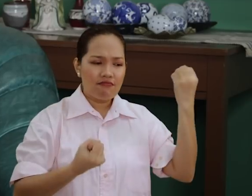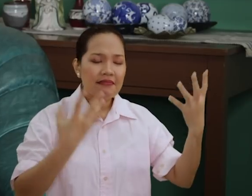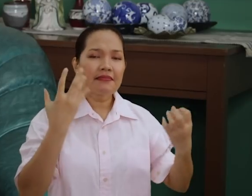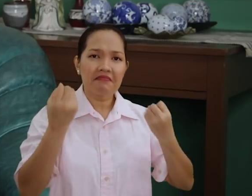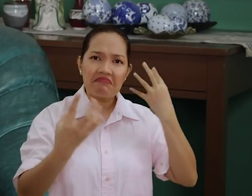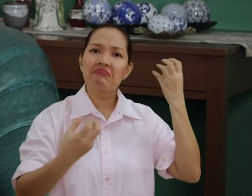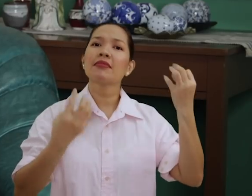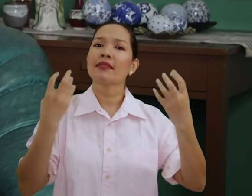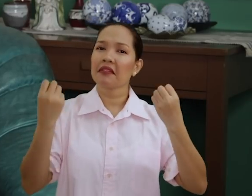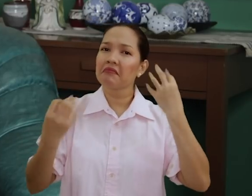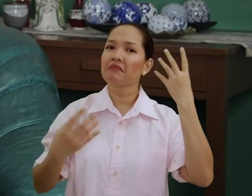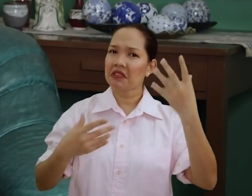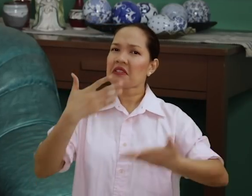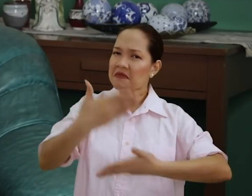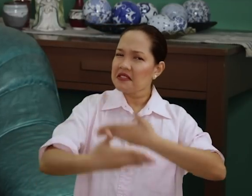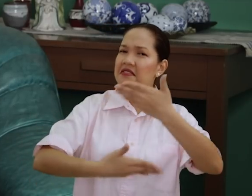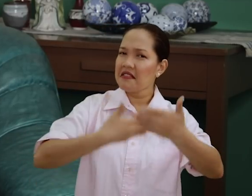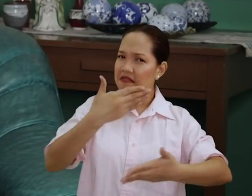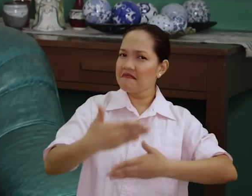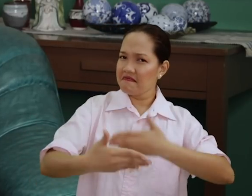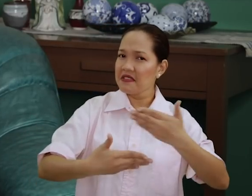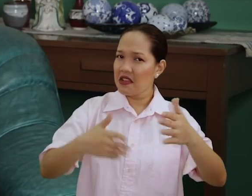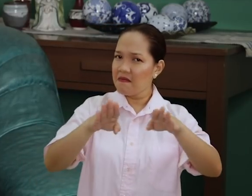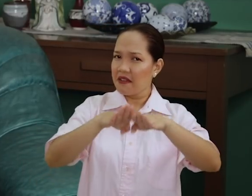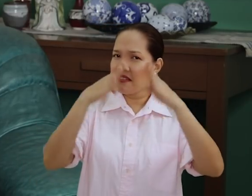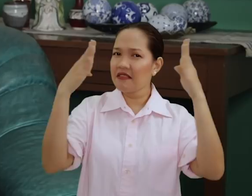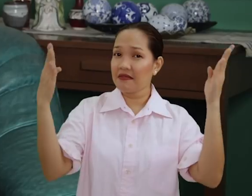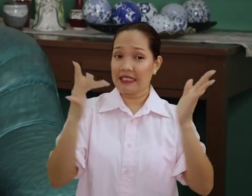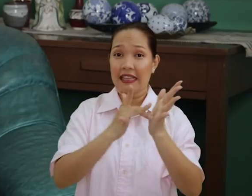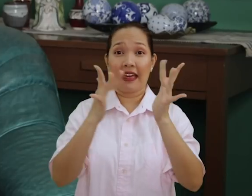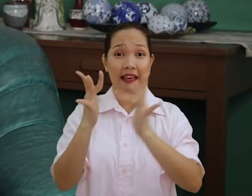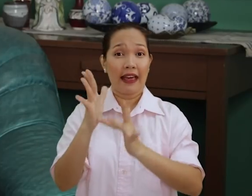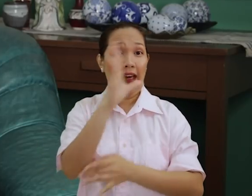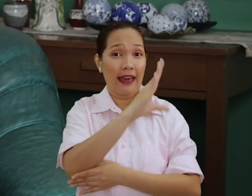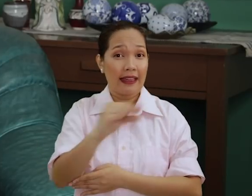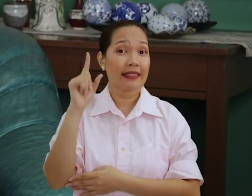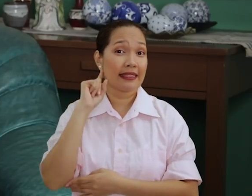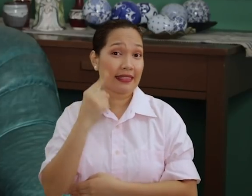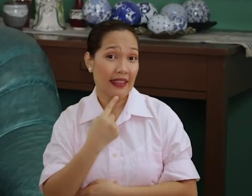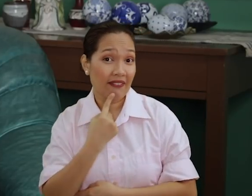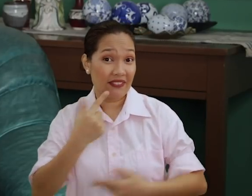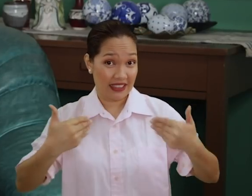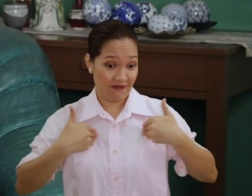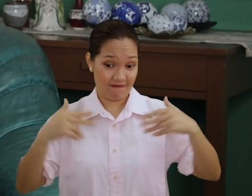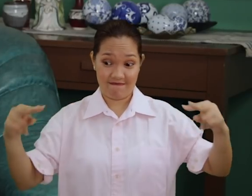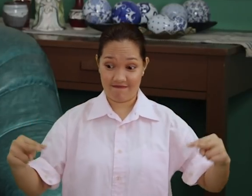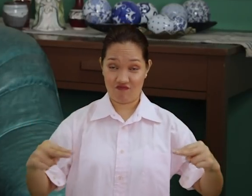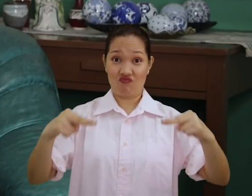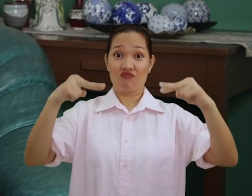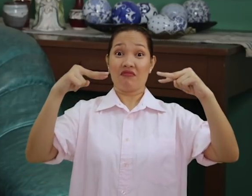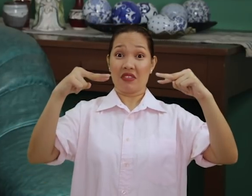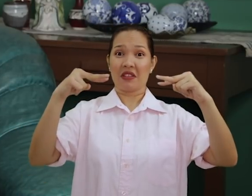of the self. For them, this is a process of epatha. It is when Jesus and the